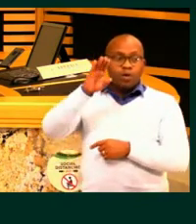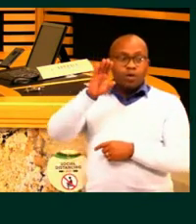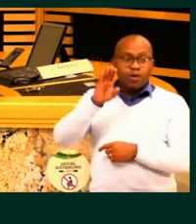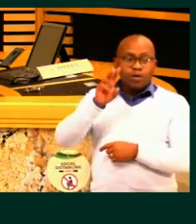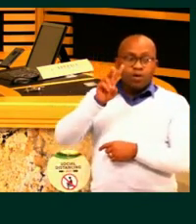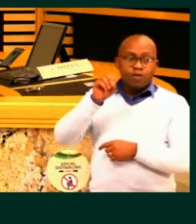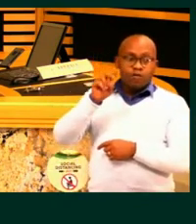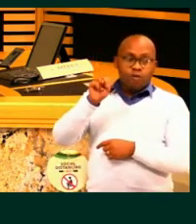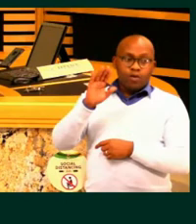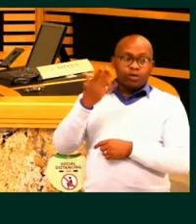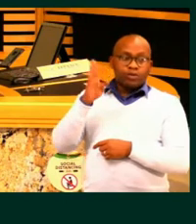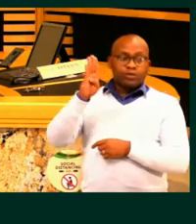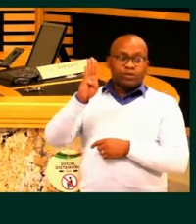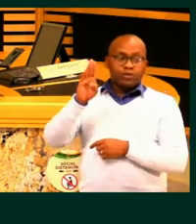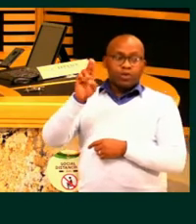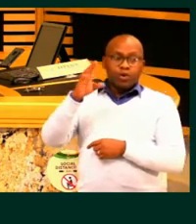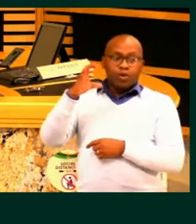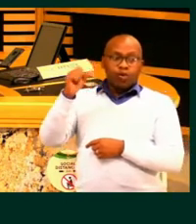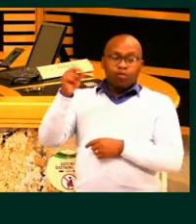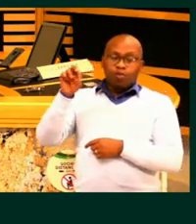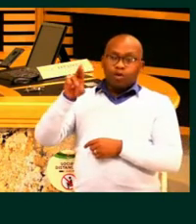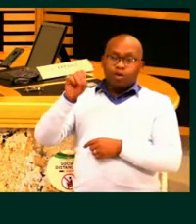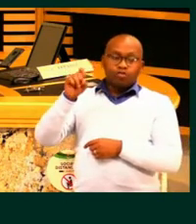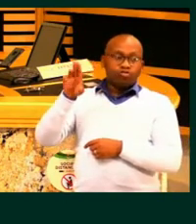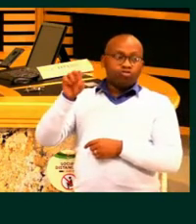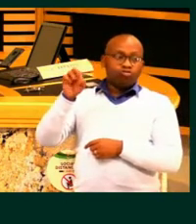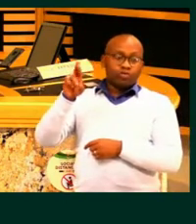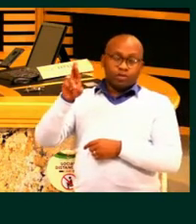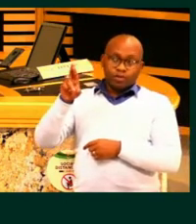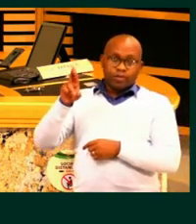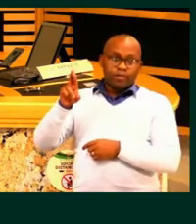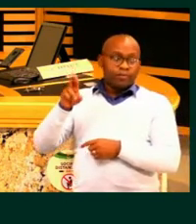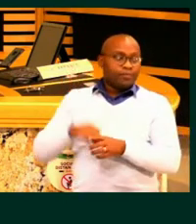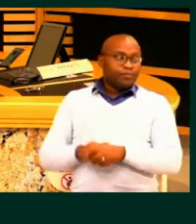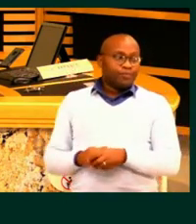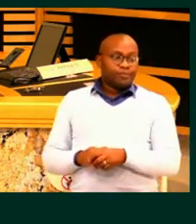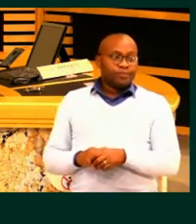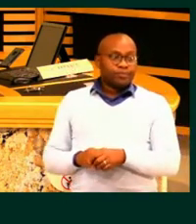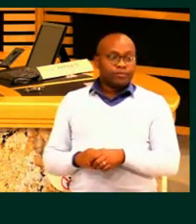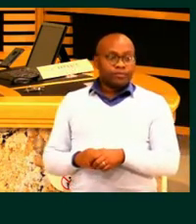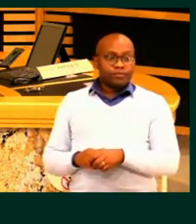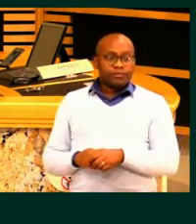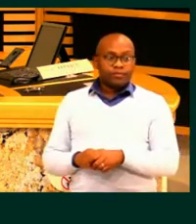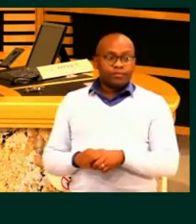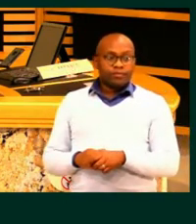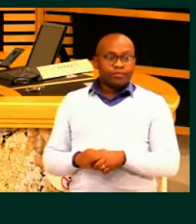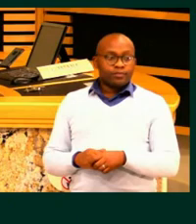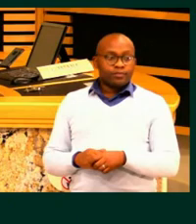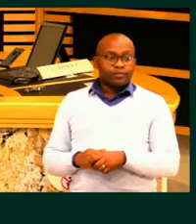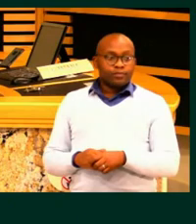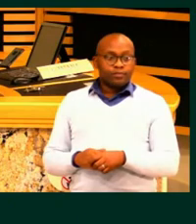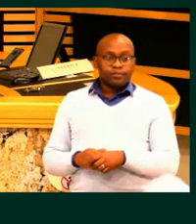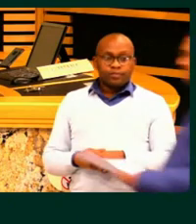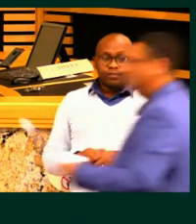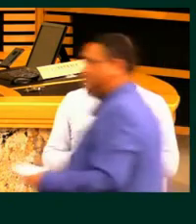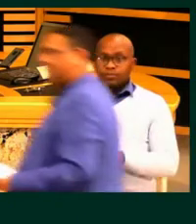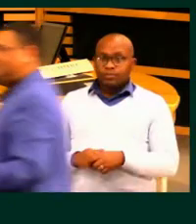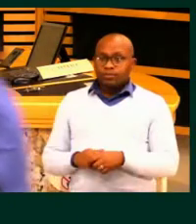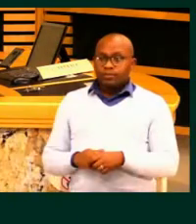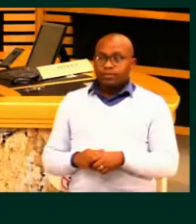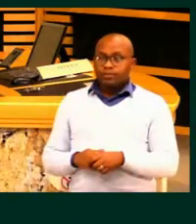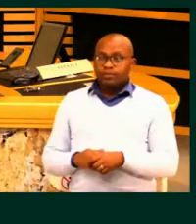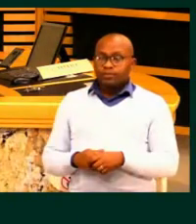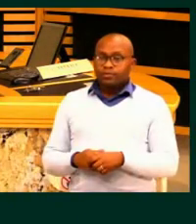roads thank you very much uh honorable V broen rer 10 minutes